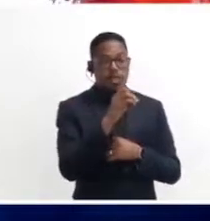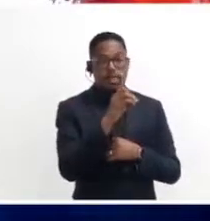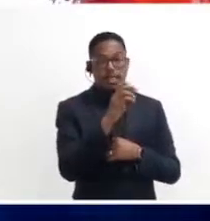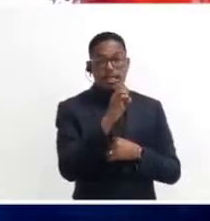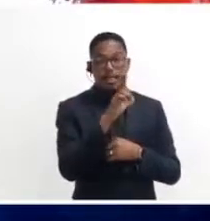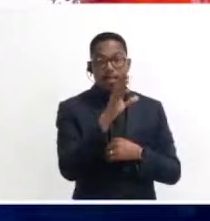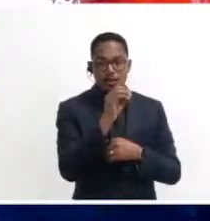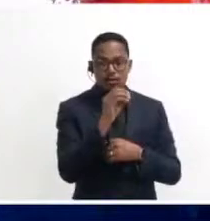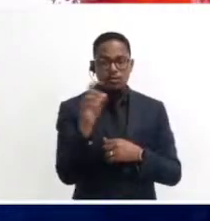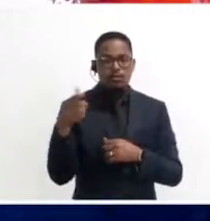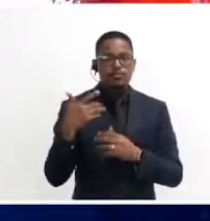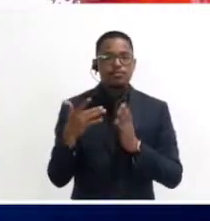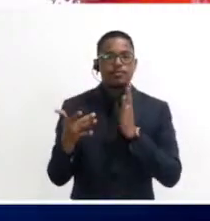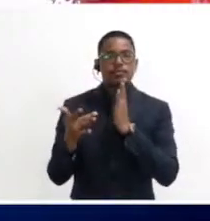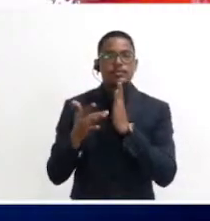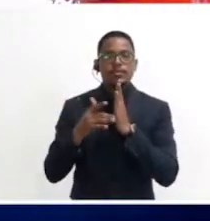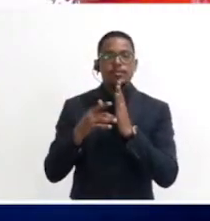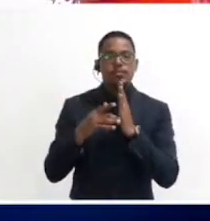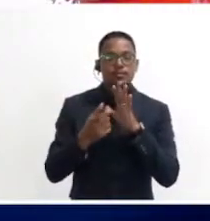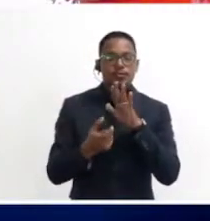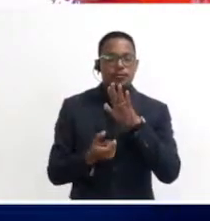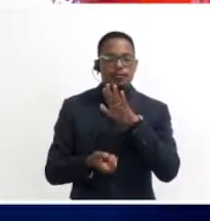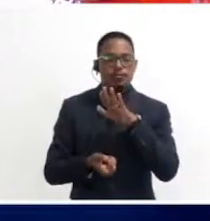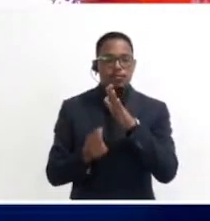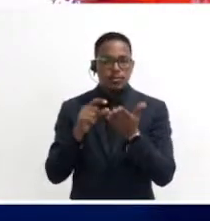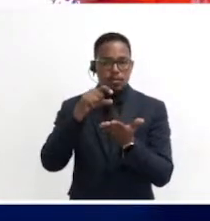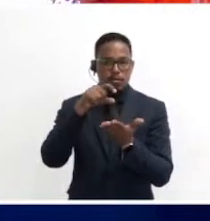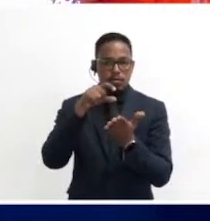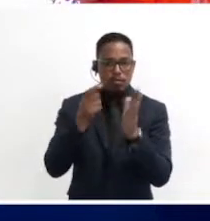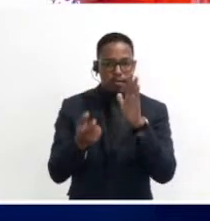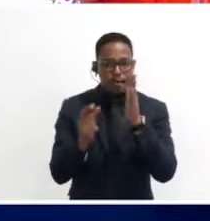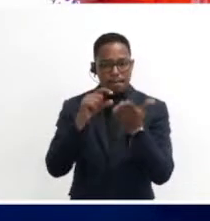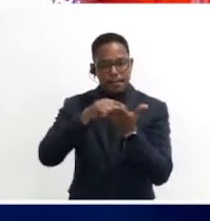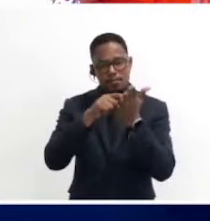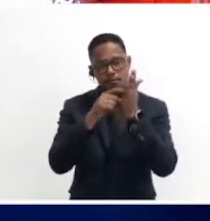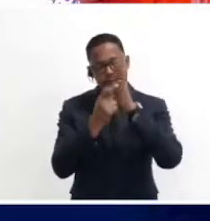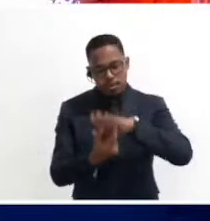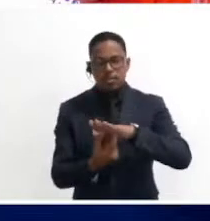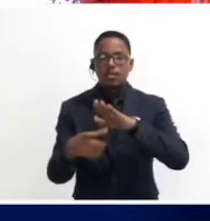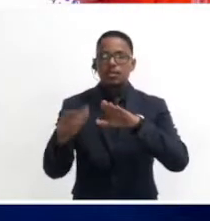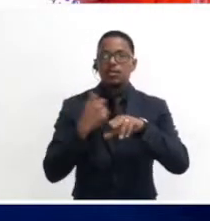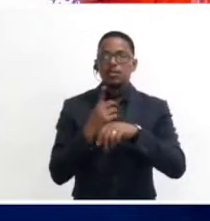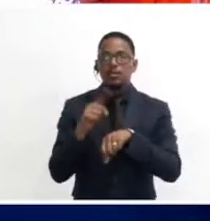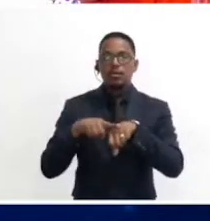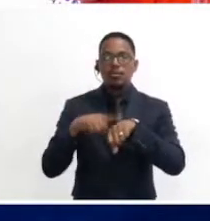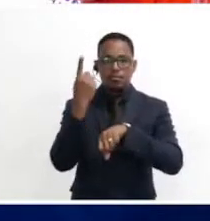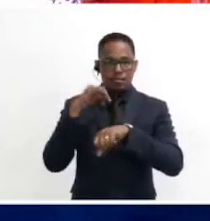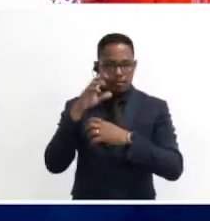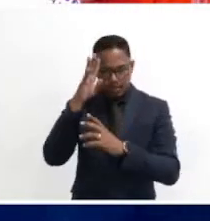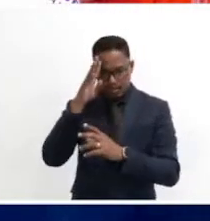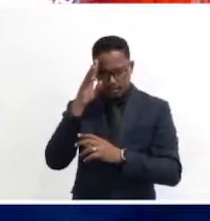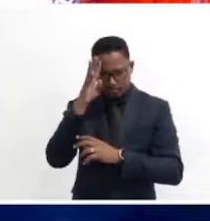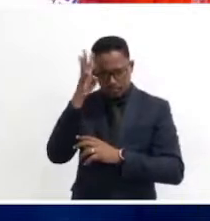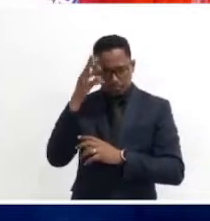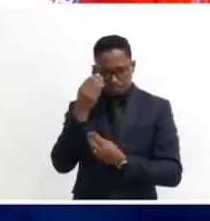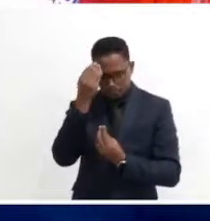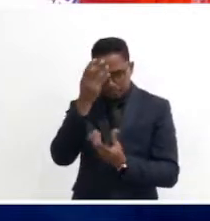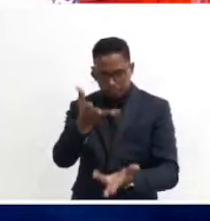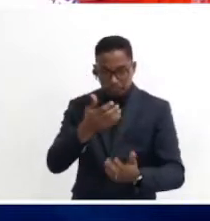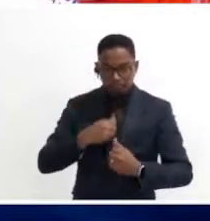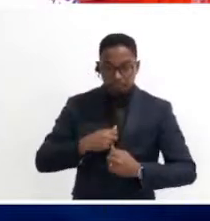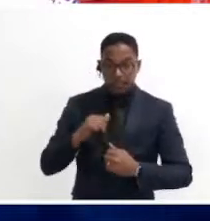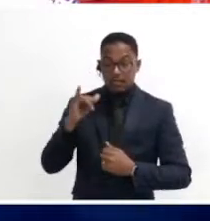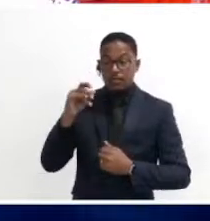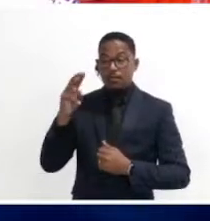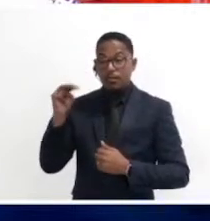chip technology, both working with solder bumps. IBM evaporated their bumps, literally heated up